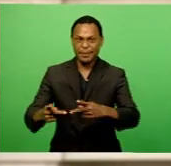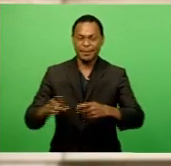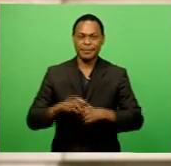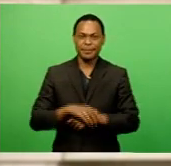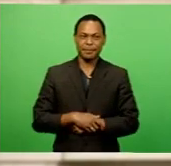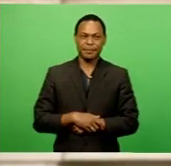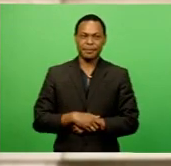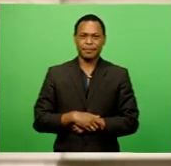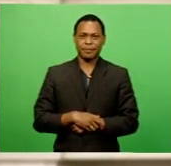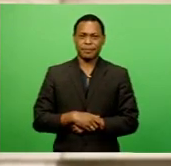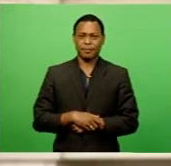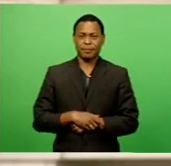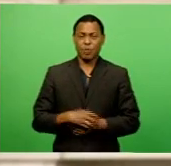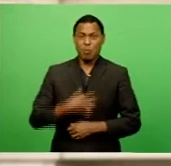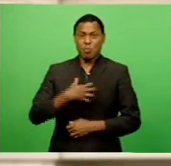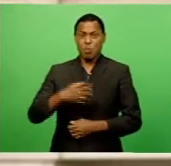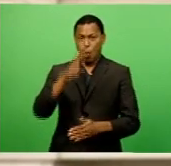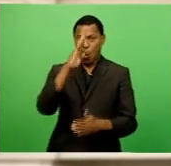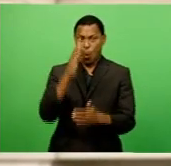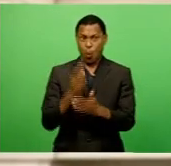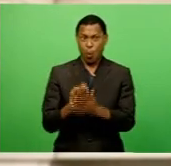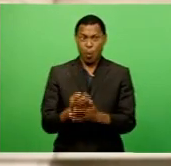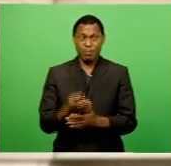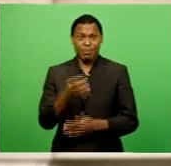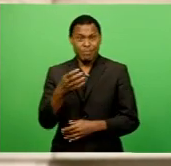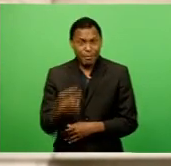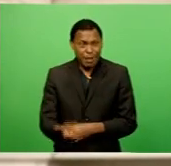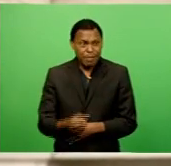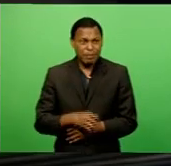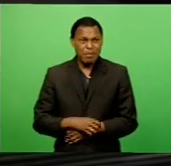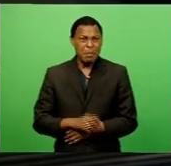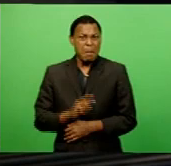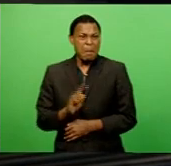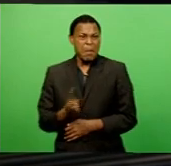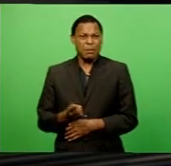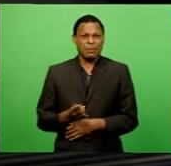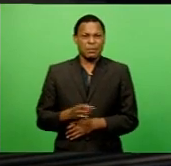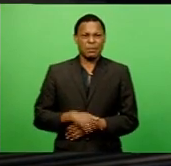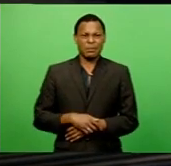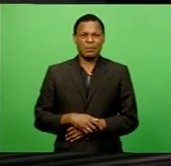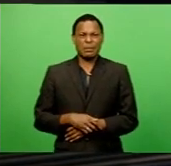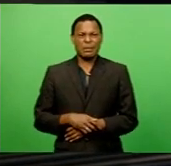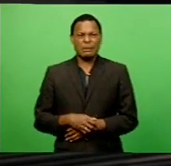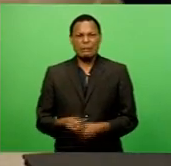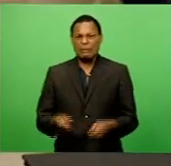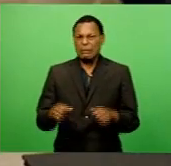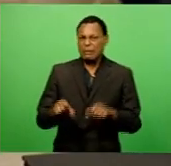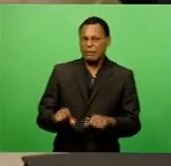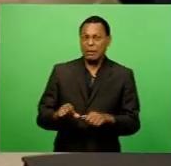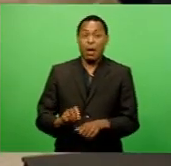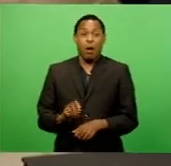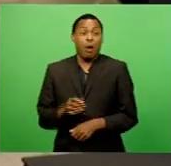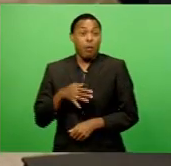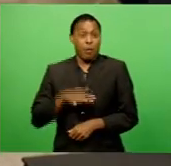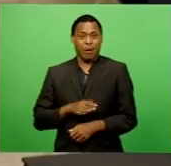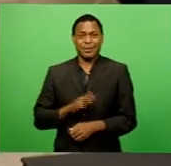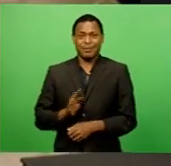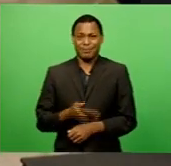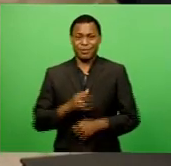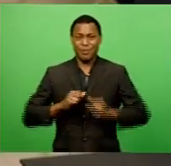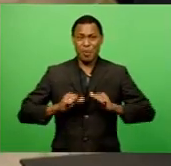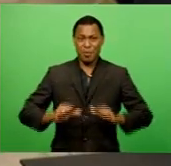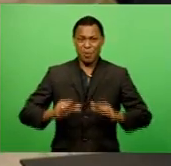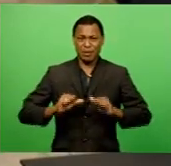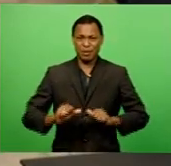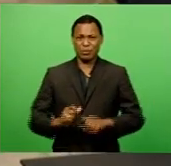hope, the rollout has been a dismal failure thus far. Joe Biden wants 100 million shots in American arms in